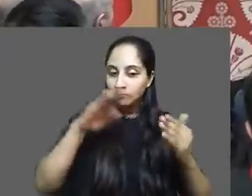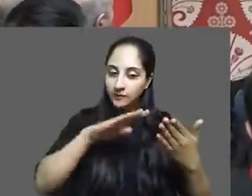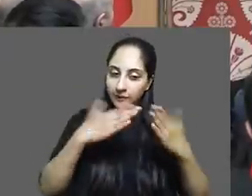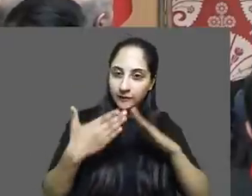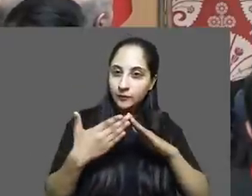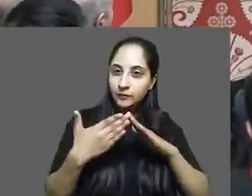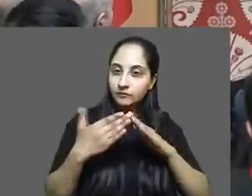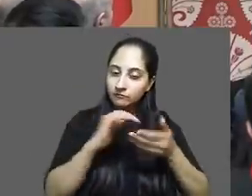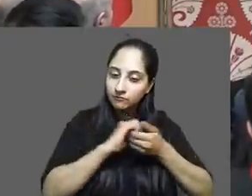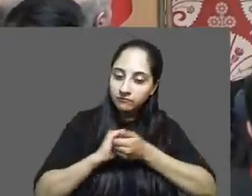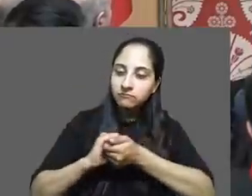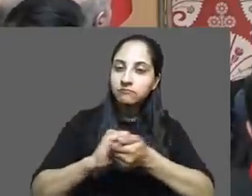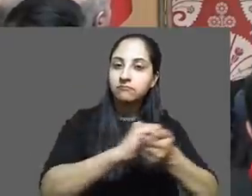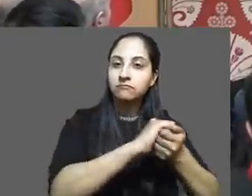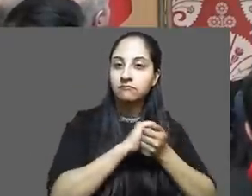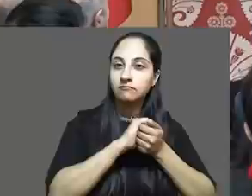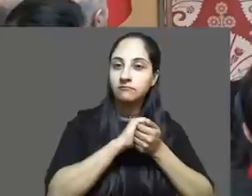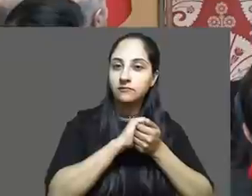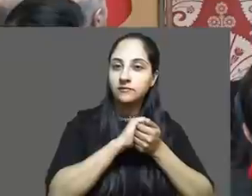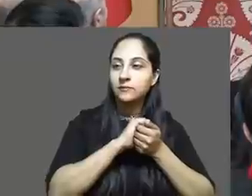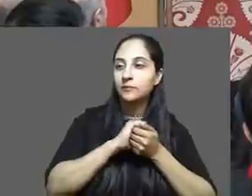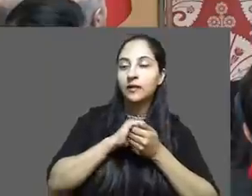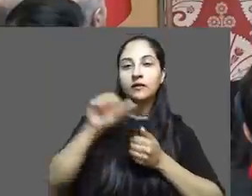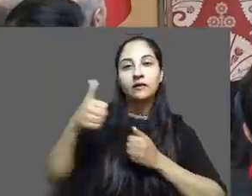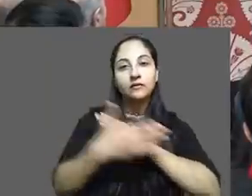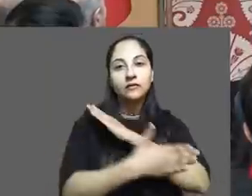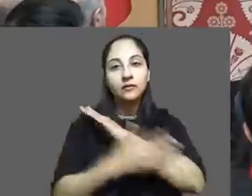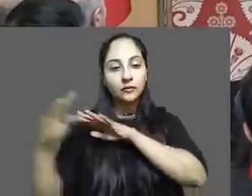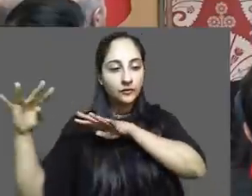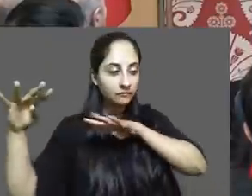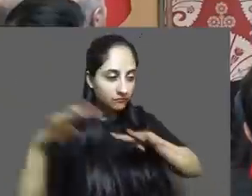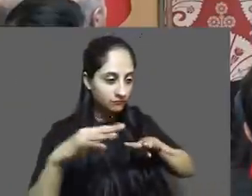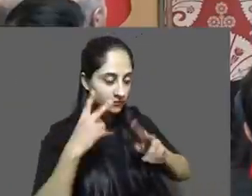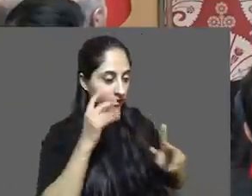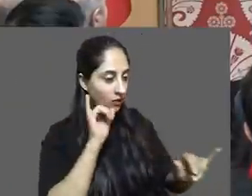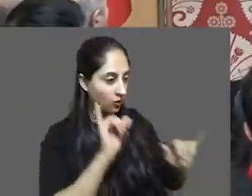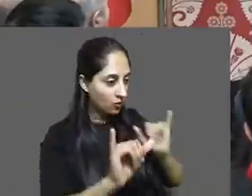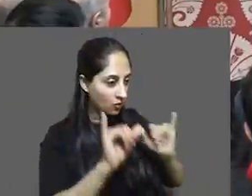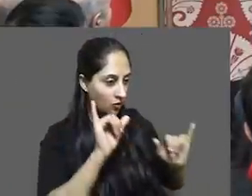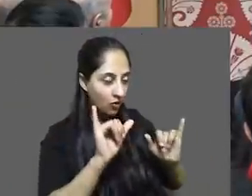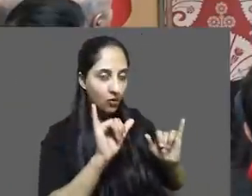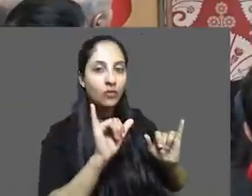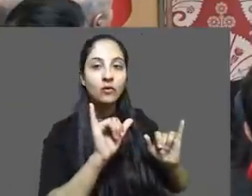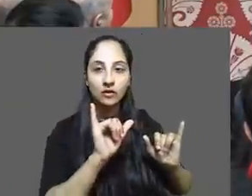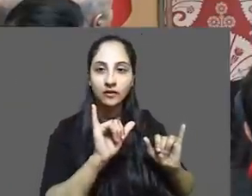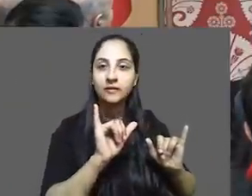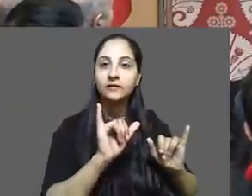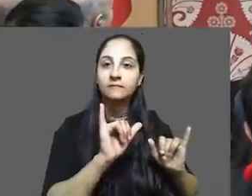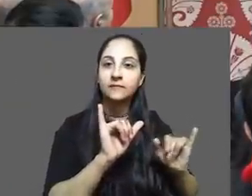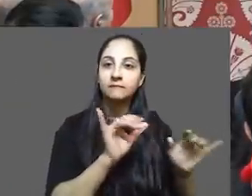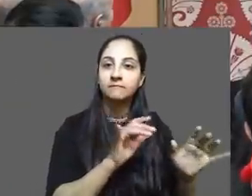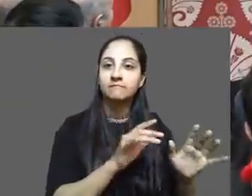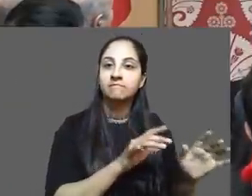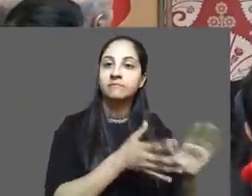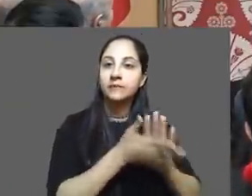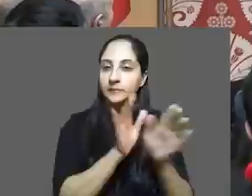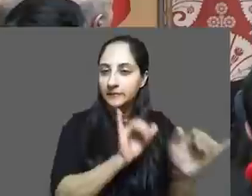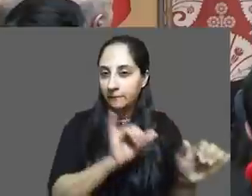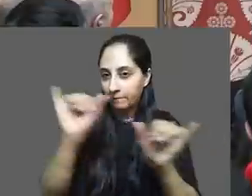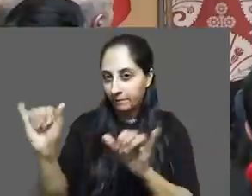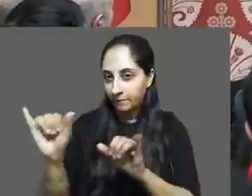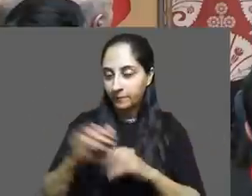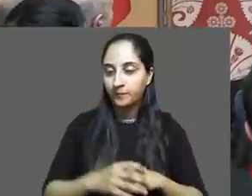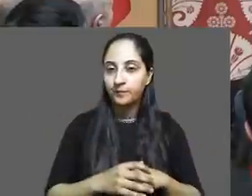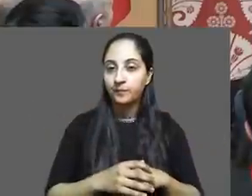hopefully transcends our borders. While Navroz is a time of celebration and new beginnings, it